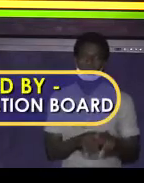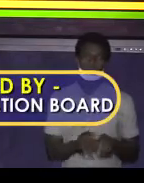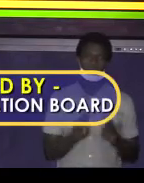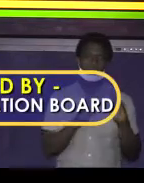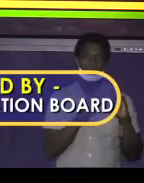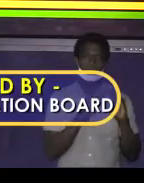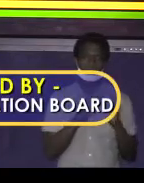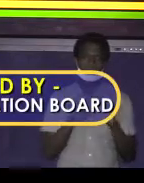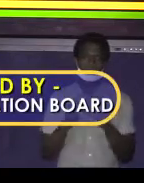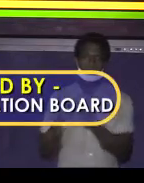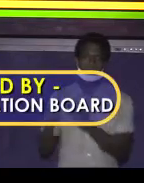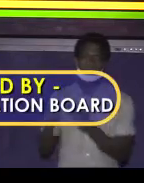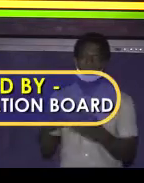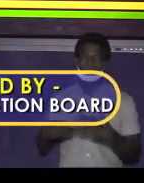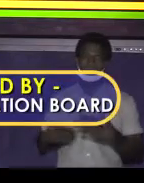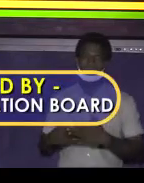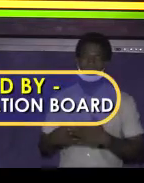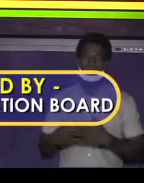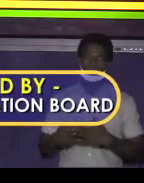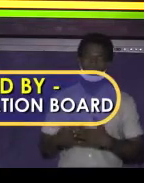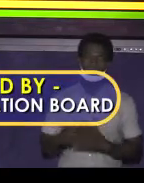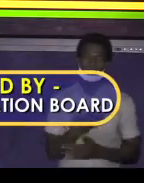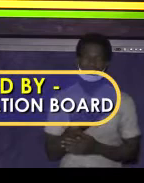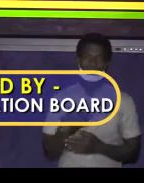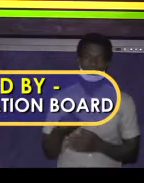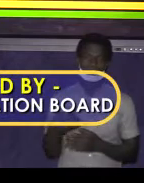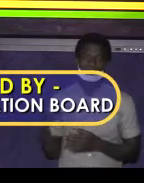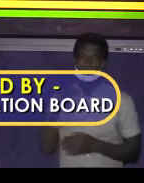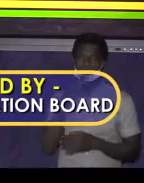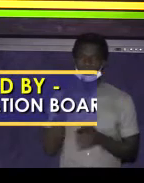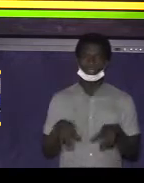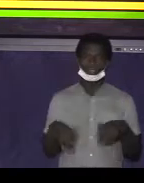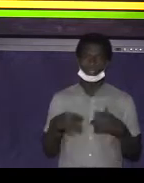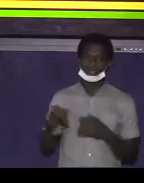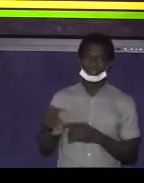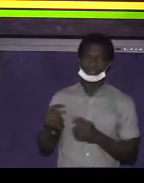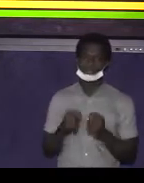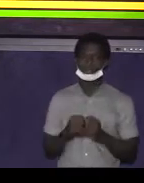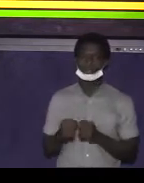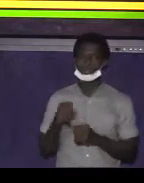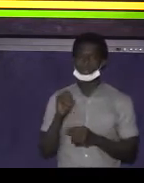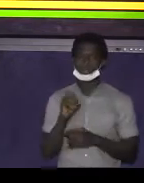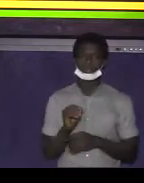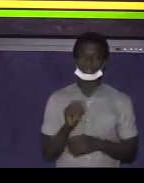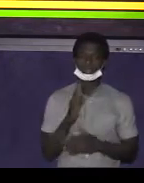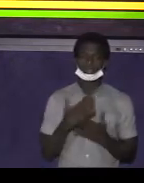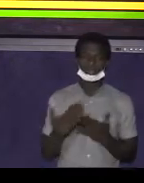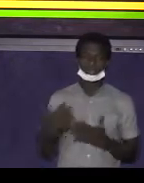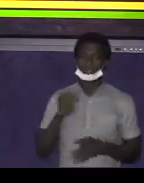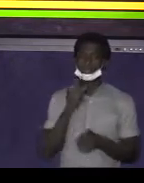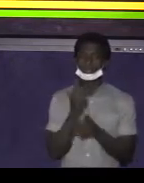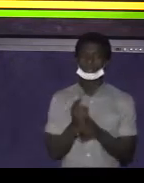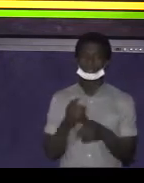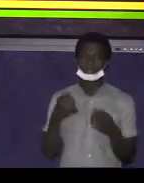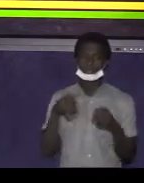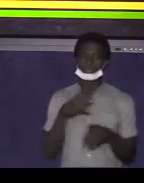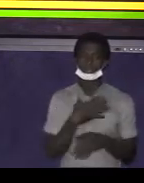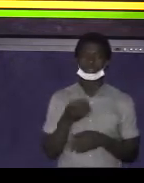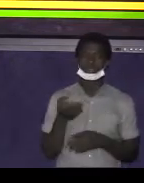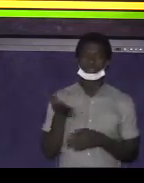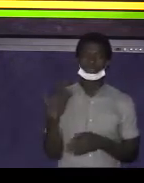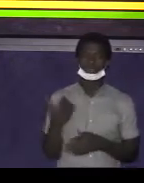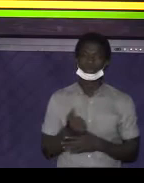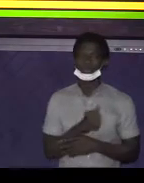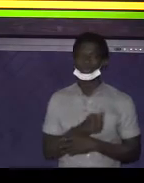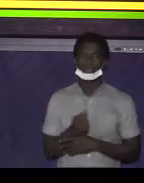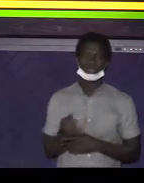we have different villages close, and then they were living together. So something just came up, and